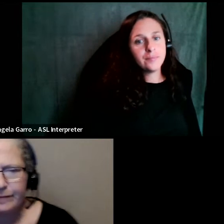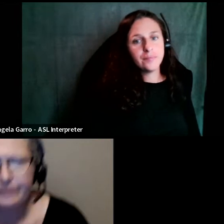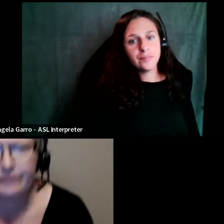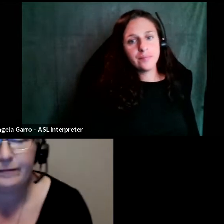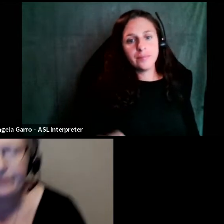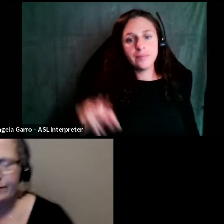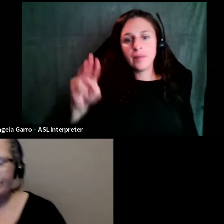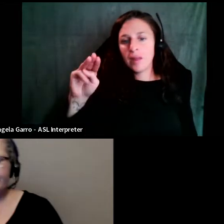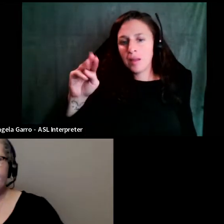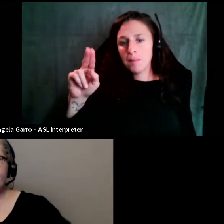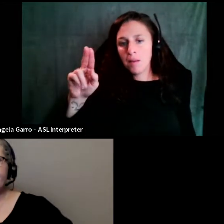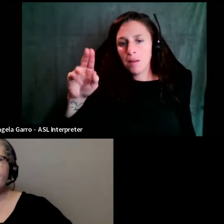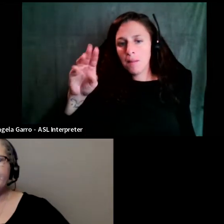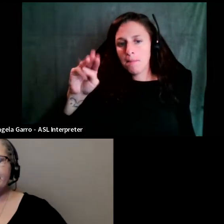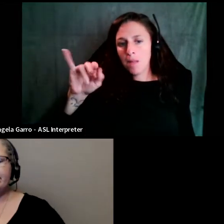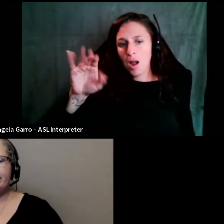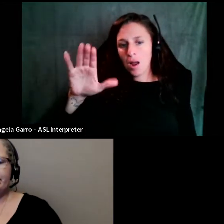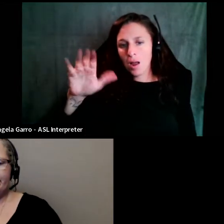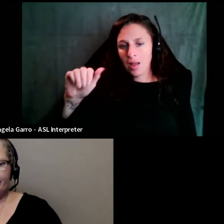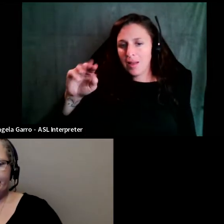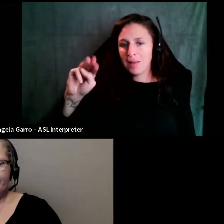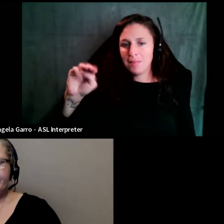Monica McGowan, you may unmute and begin.